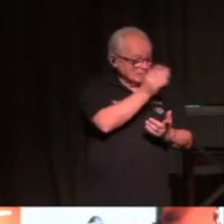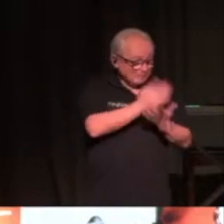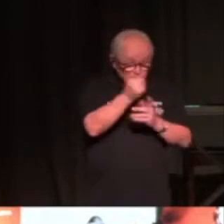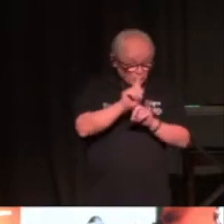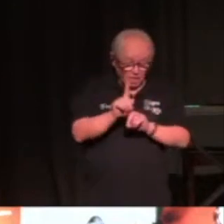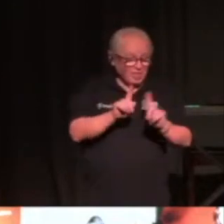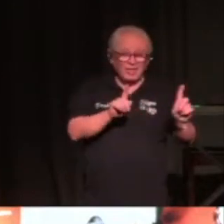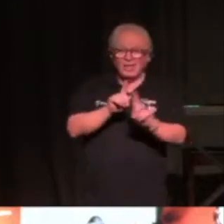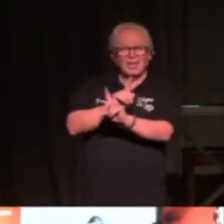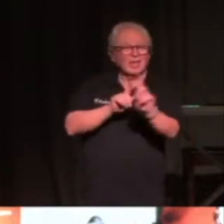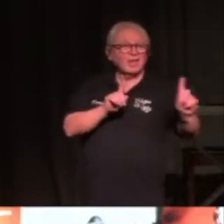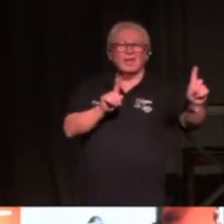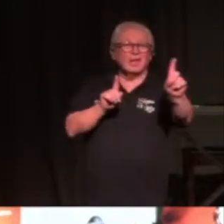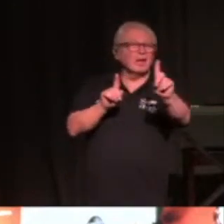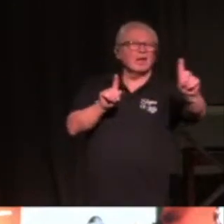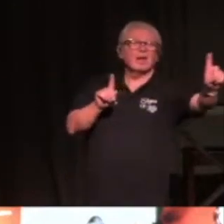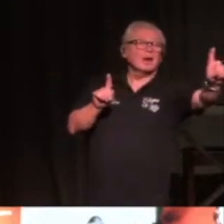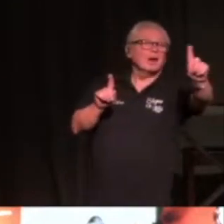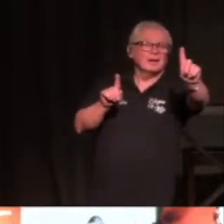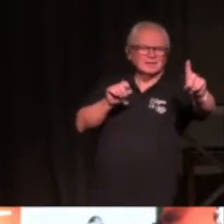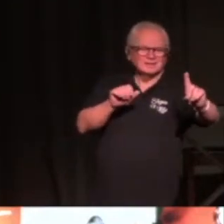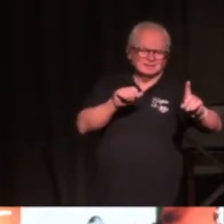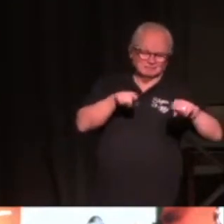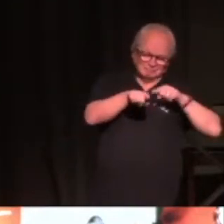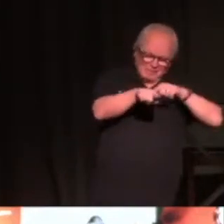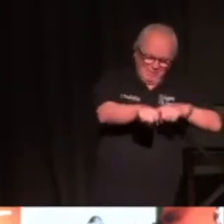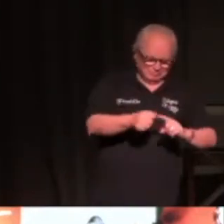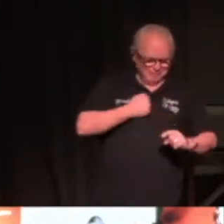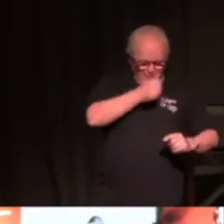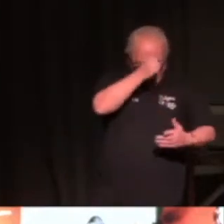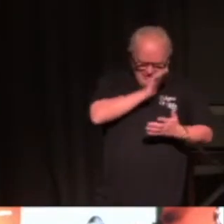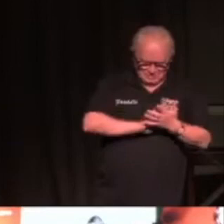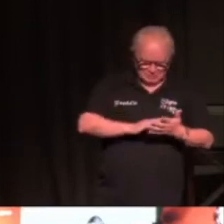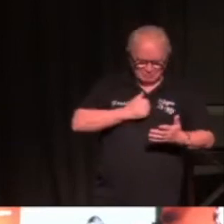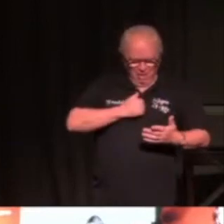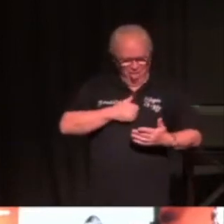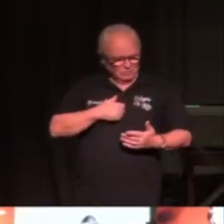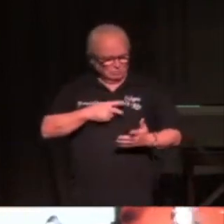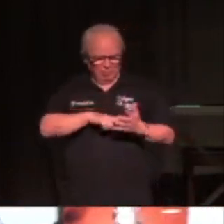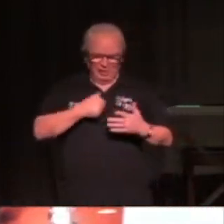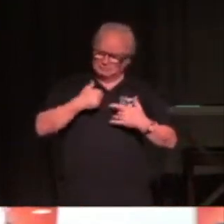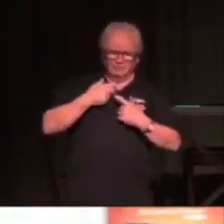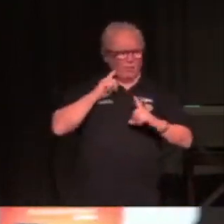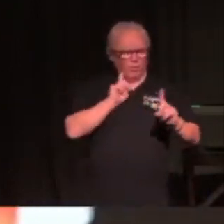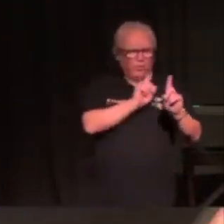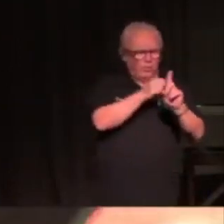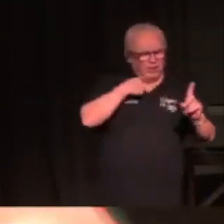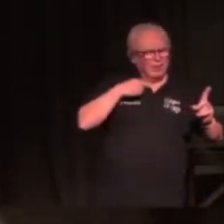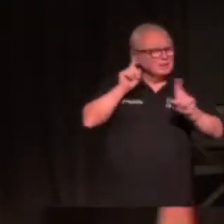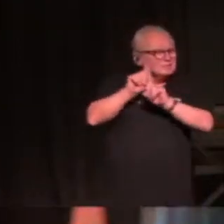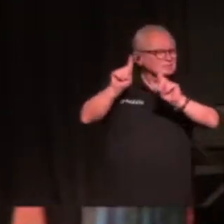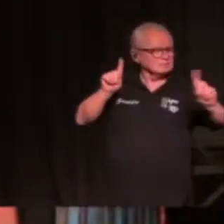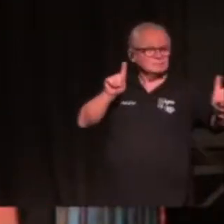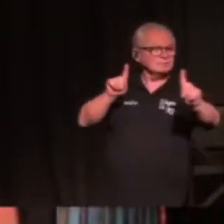You working out experiences and human reasoning, and maybe you've been doing trickery your whole life, and everybody, boy, we were